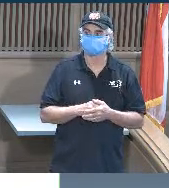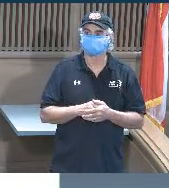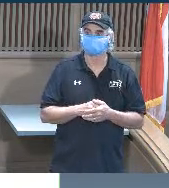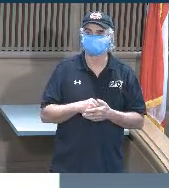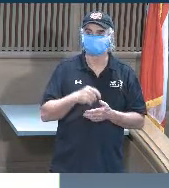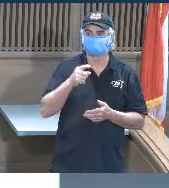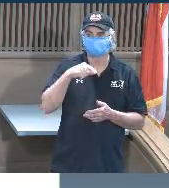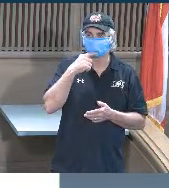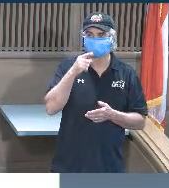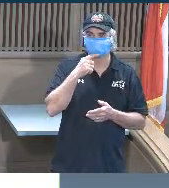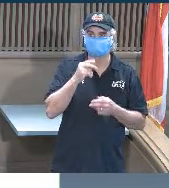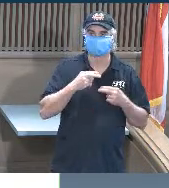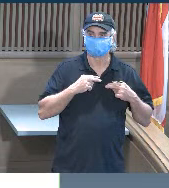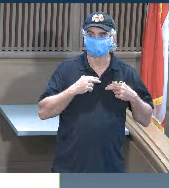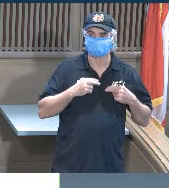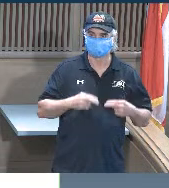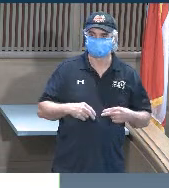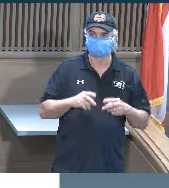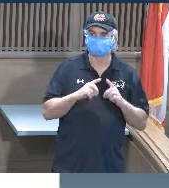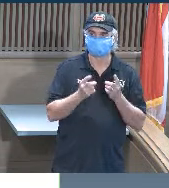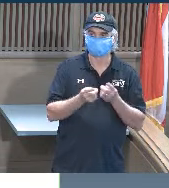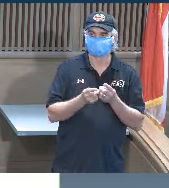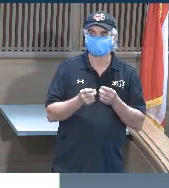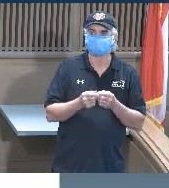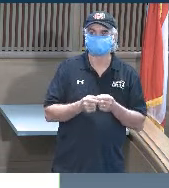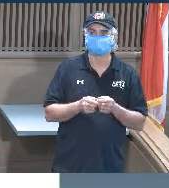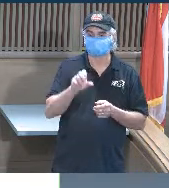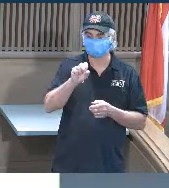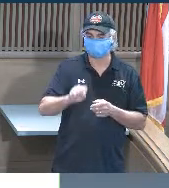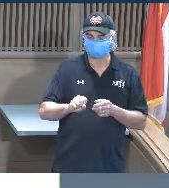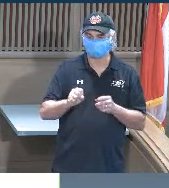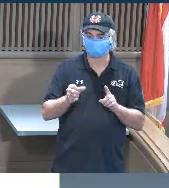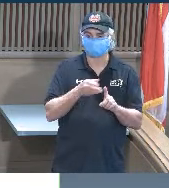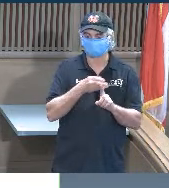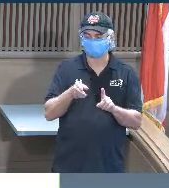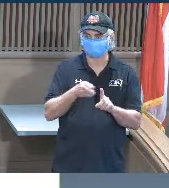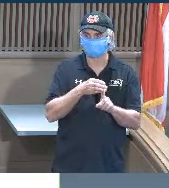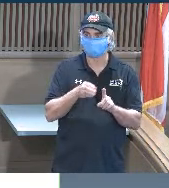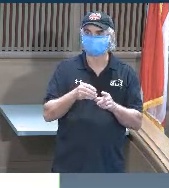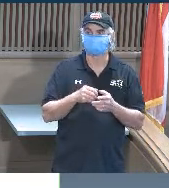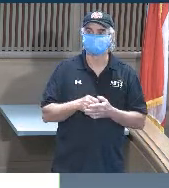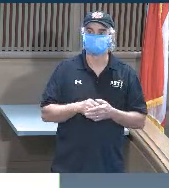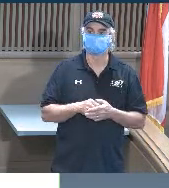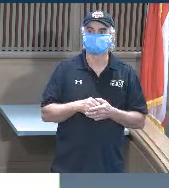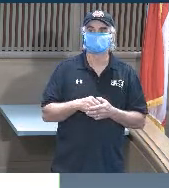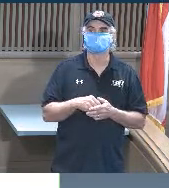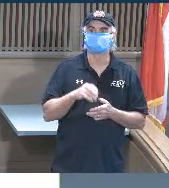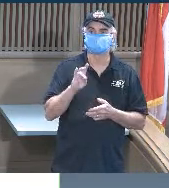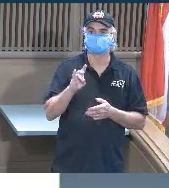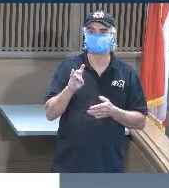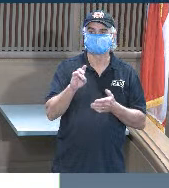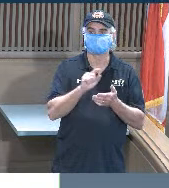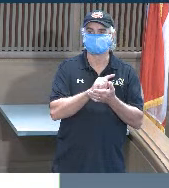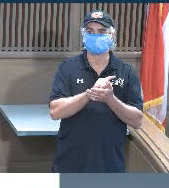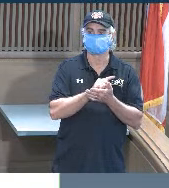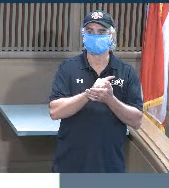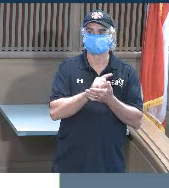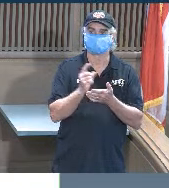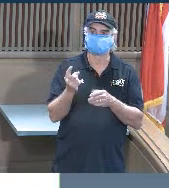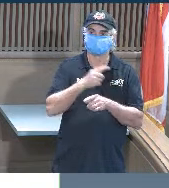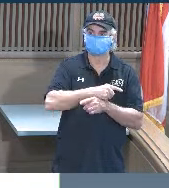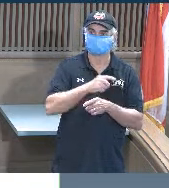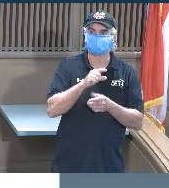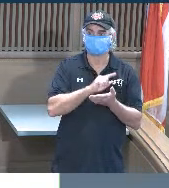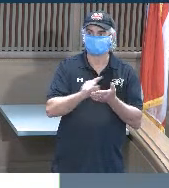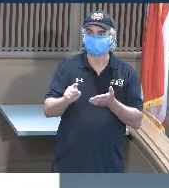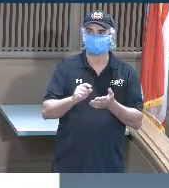health. There are other locations where you can get tested, but in public health, we offer this 7 days a week. It can be just a little bit confusing because